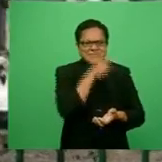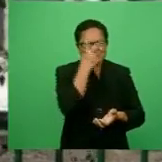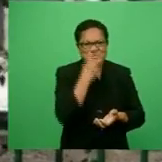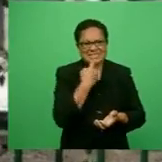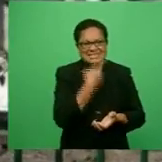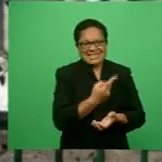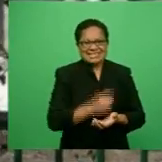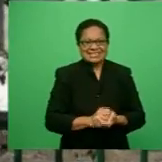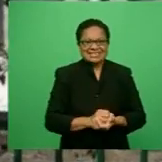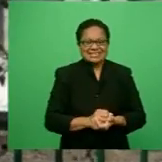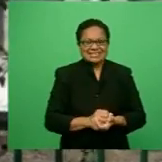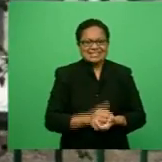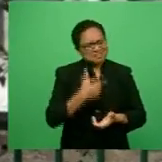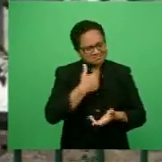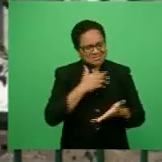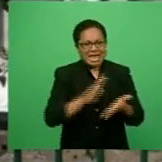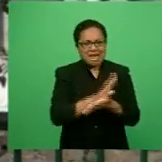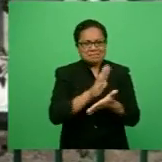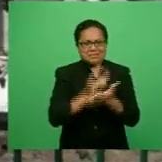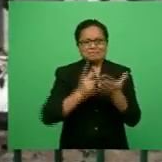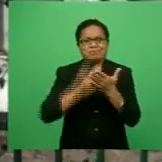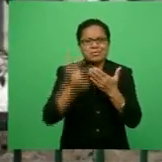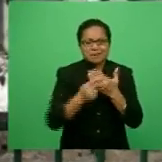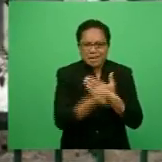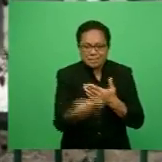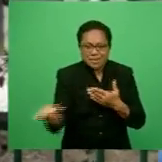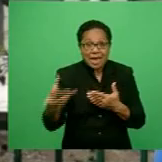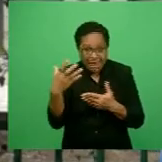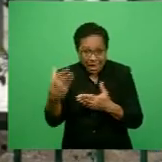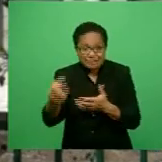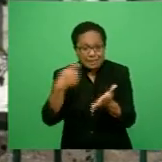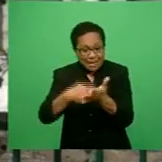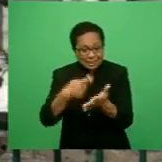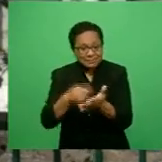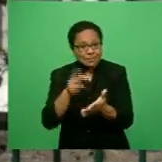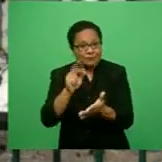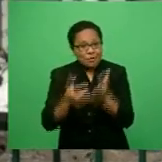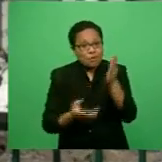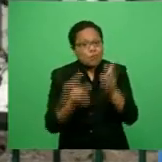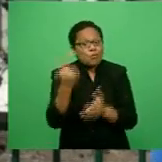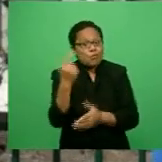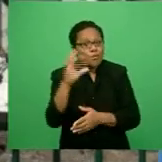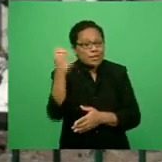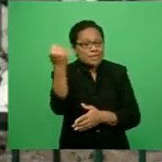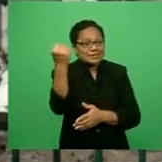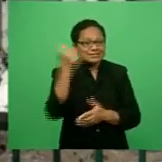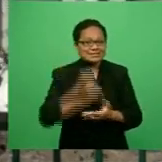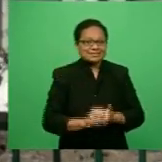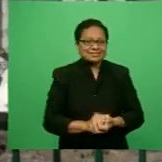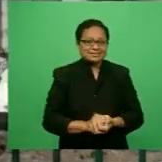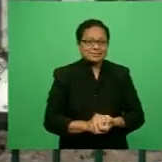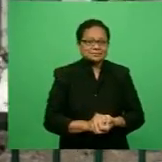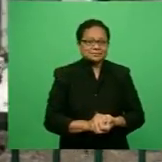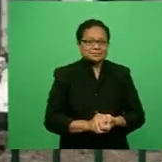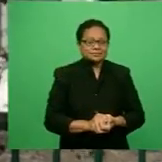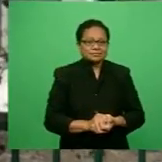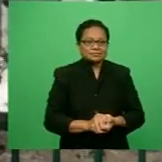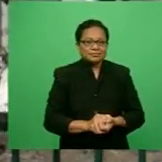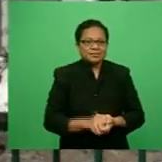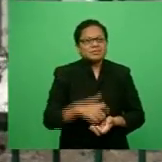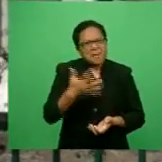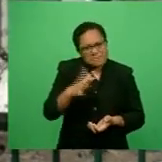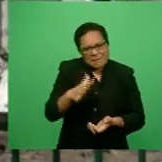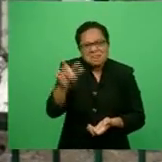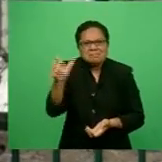I strongly support this kind of event, as the prize money can assist a lot of participants who might be facing